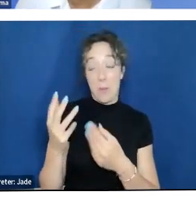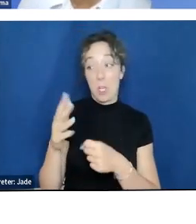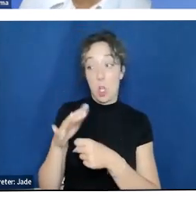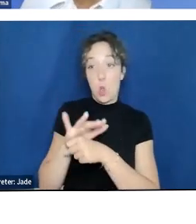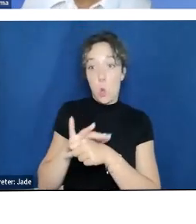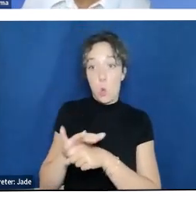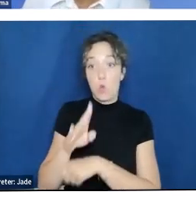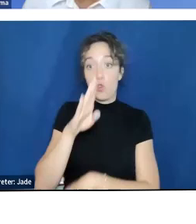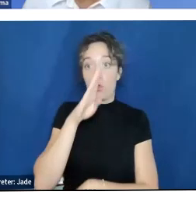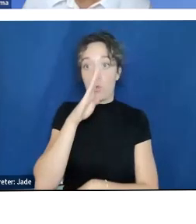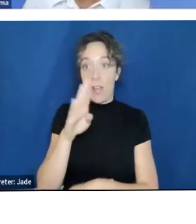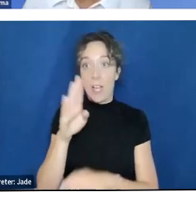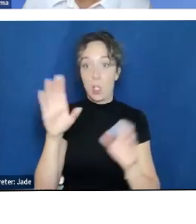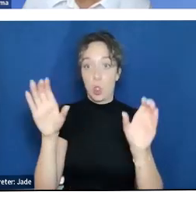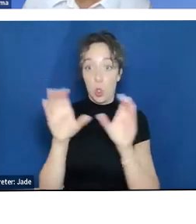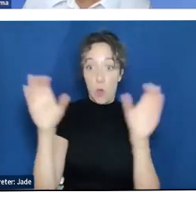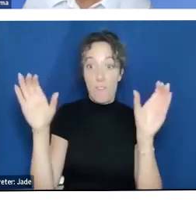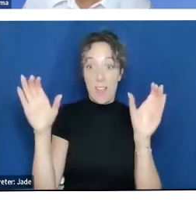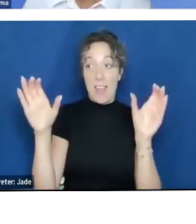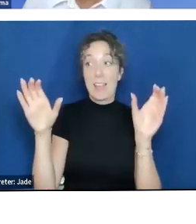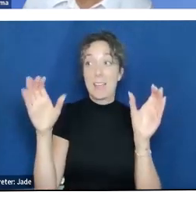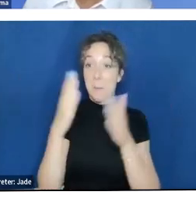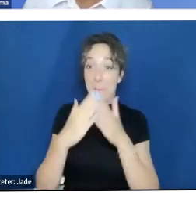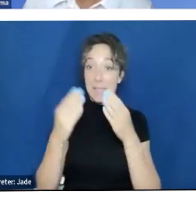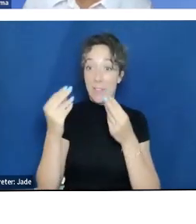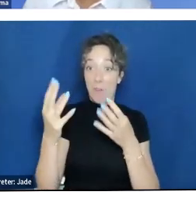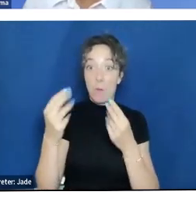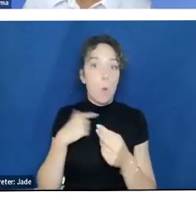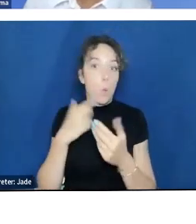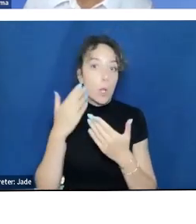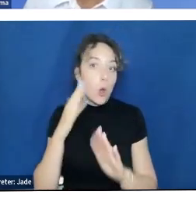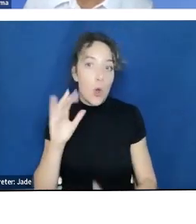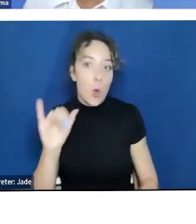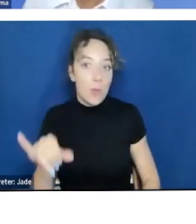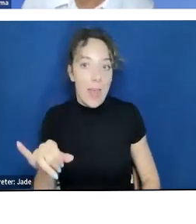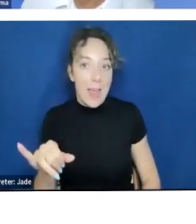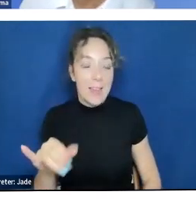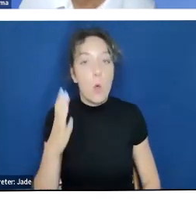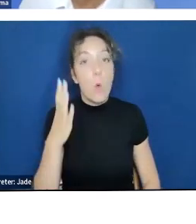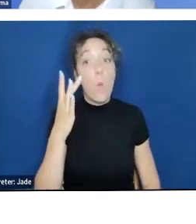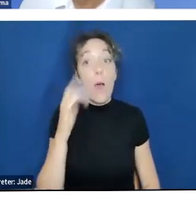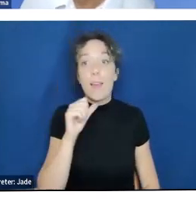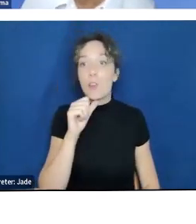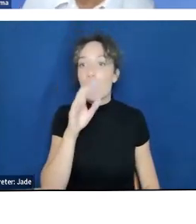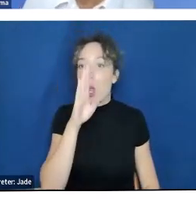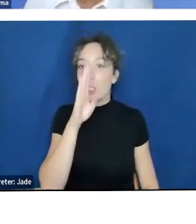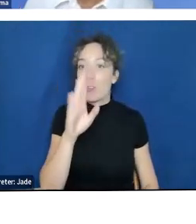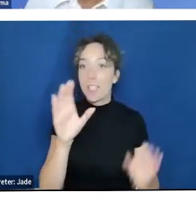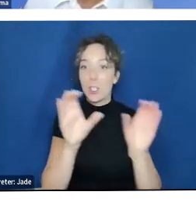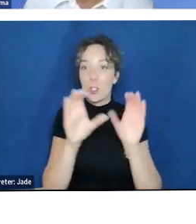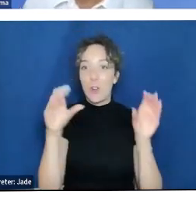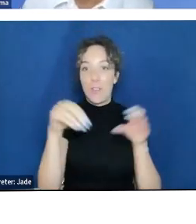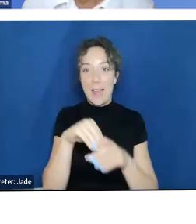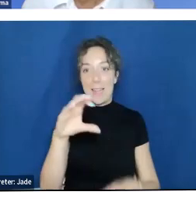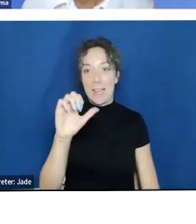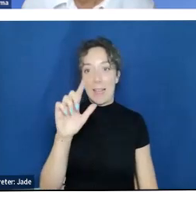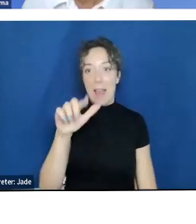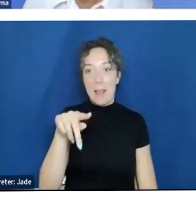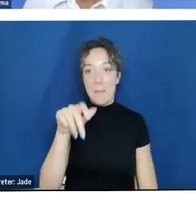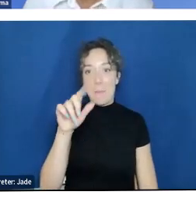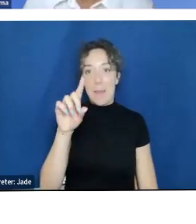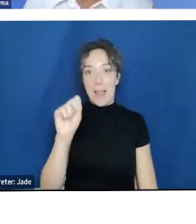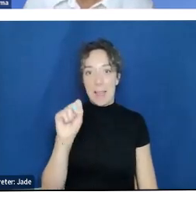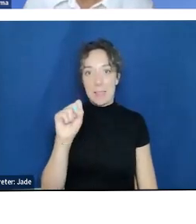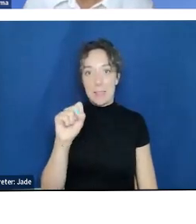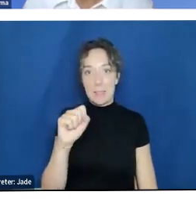direct certified piece of information, we don't know because they're not directly certified in CALPADS, in which case we would know